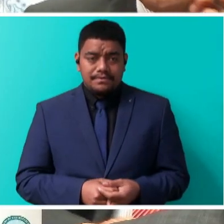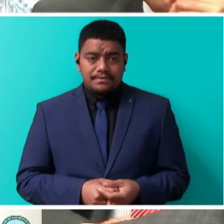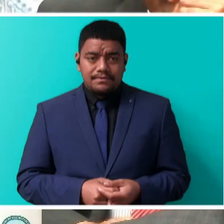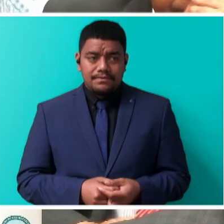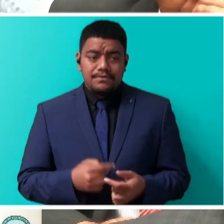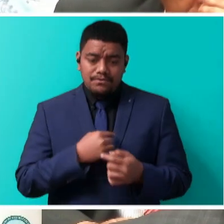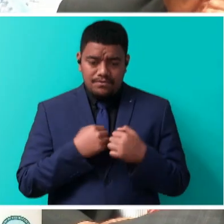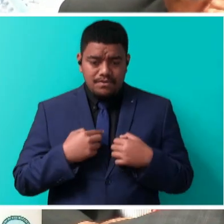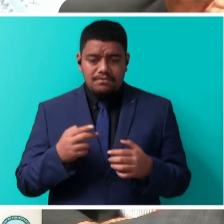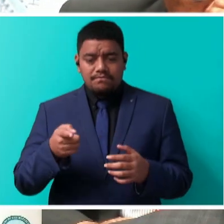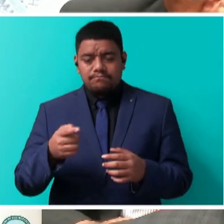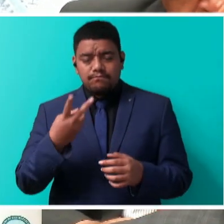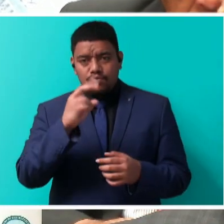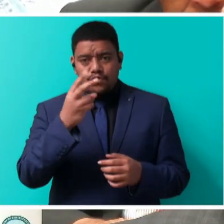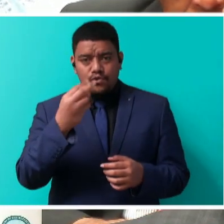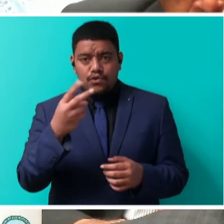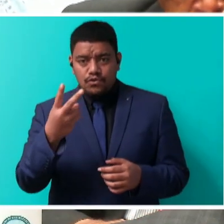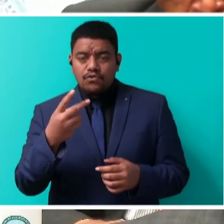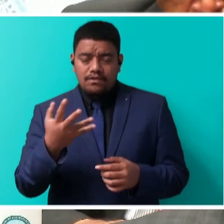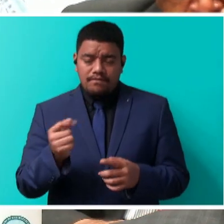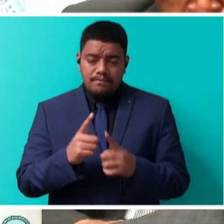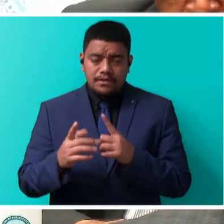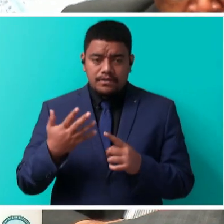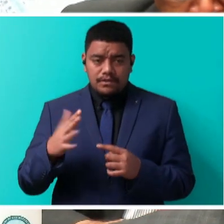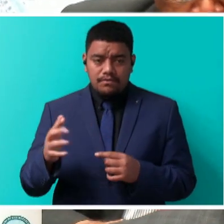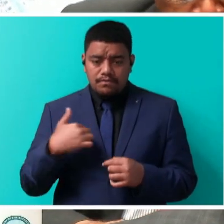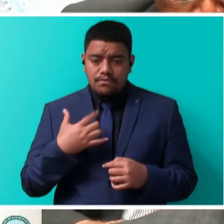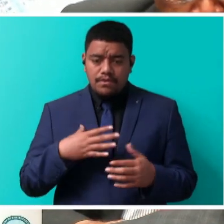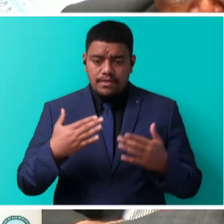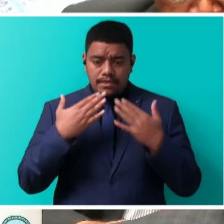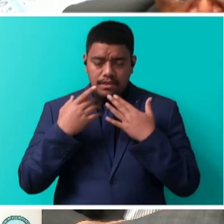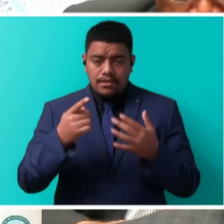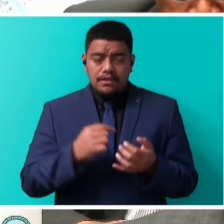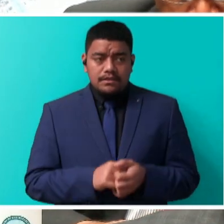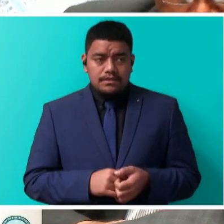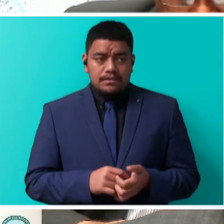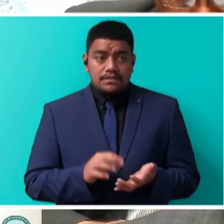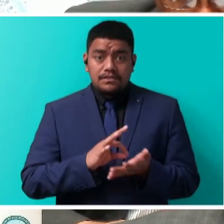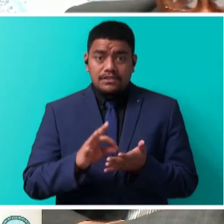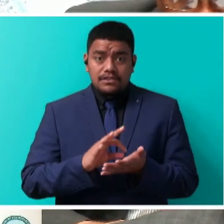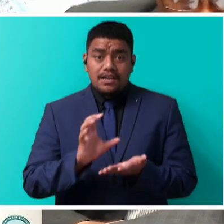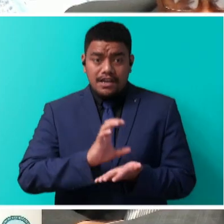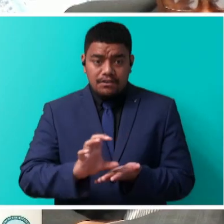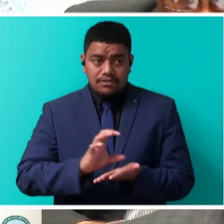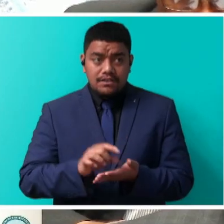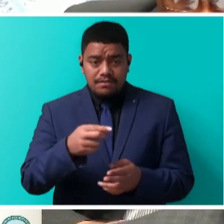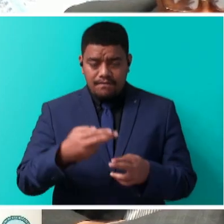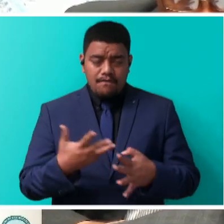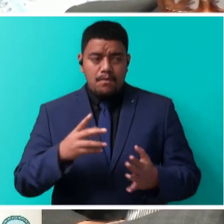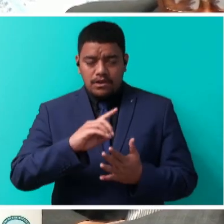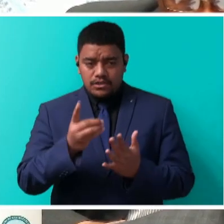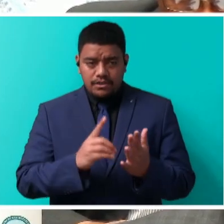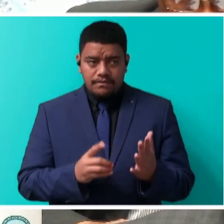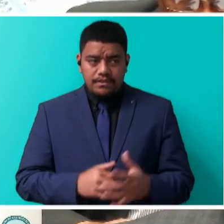lost him dearly in 2022. I also acknowledge that the Secretary Council, the Secretary to Parliament, is a former drafter from the